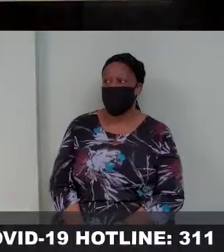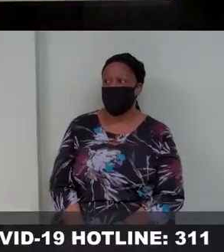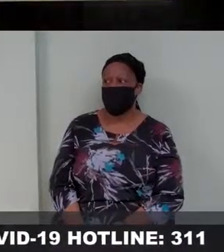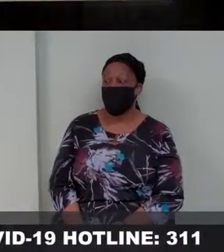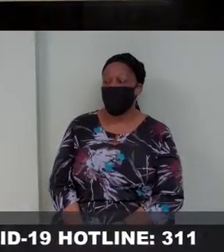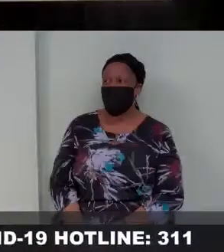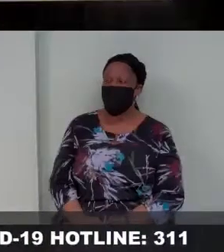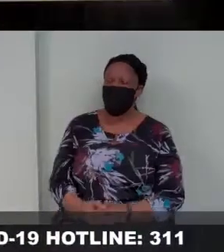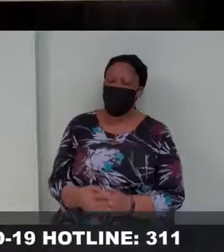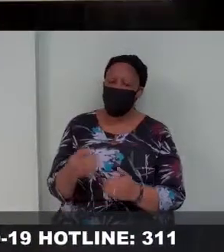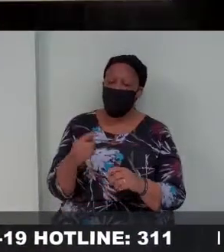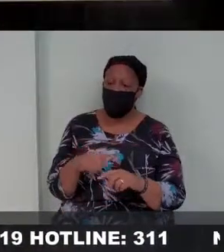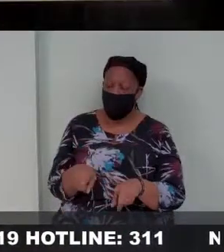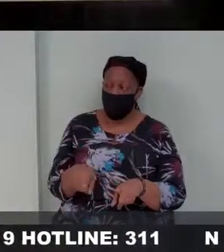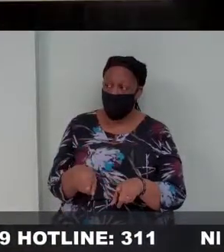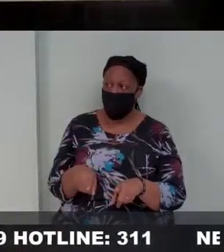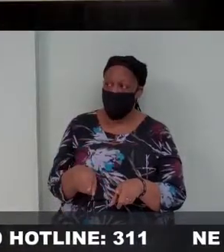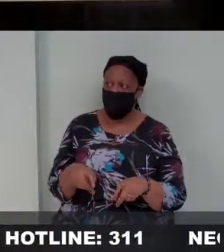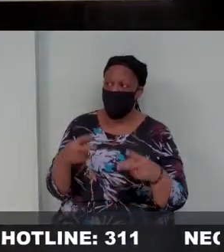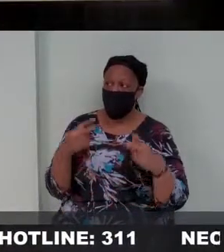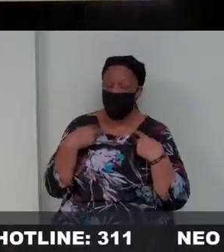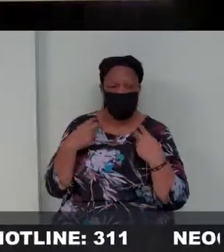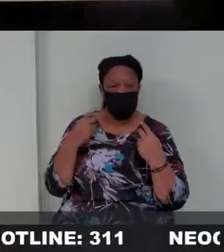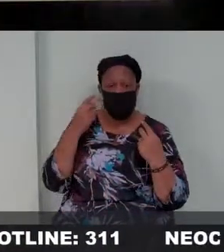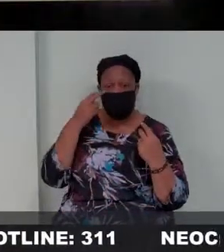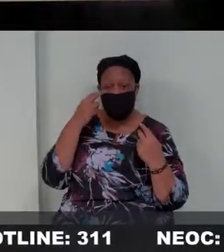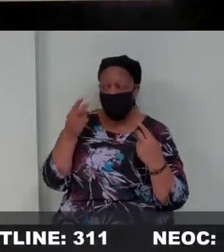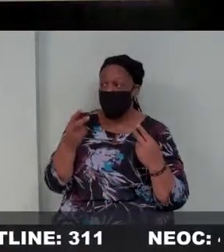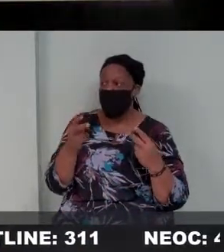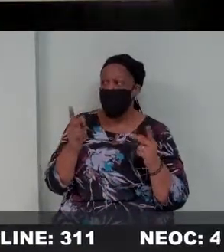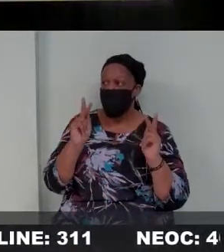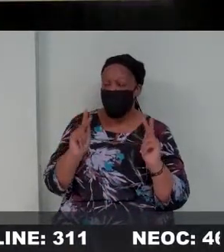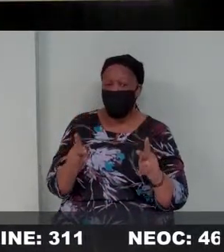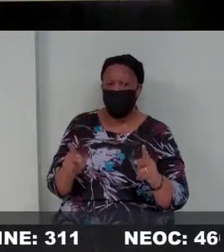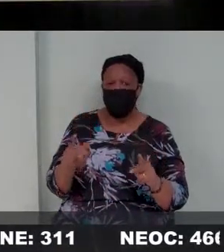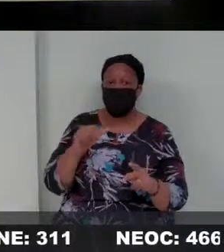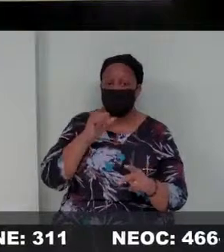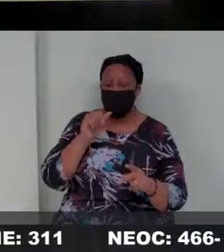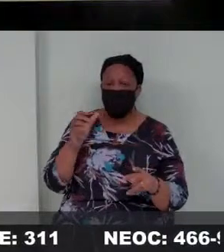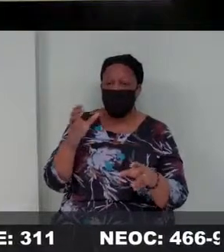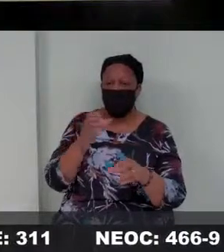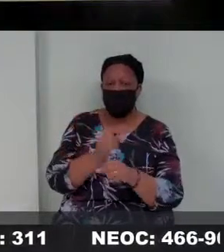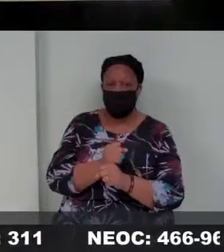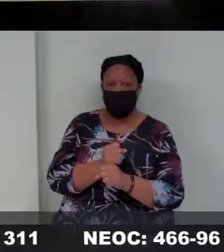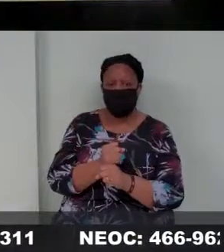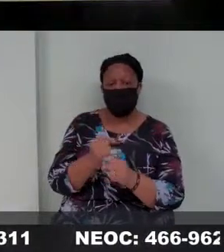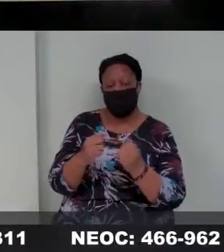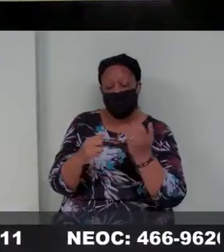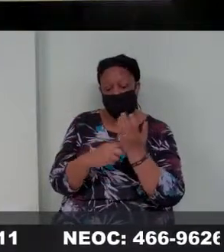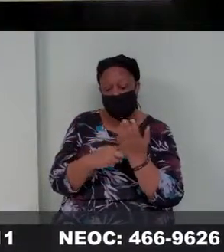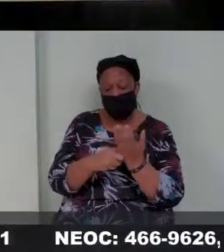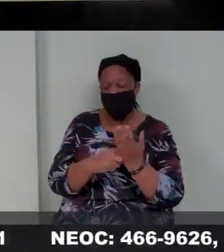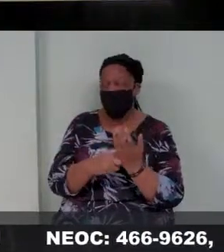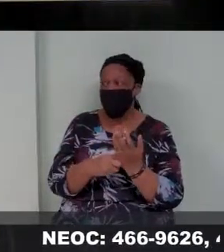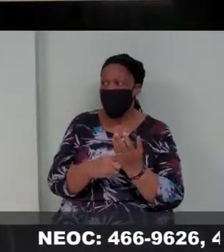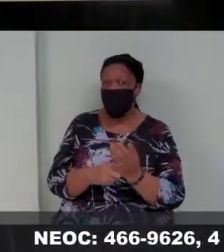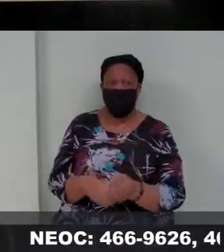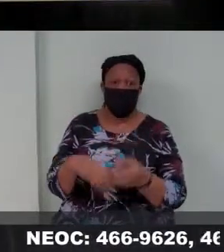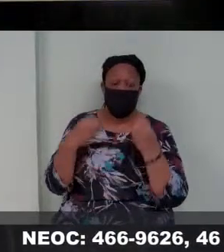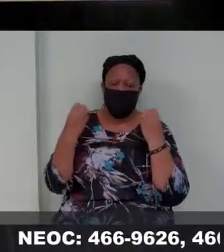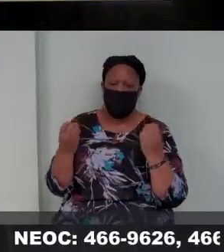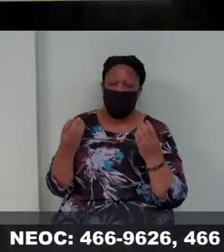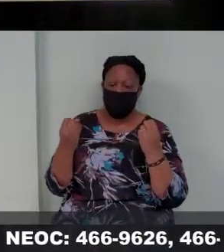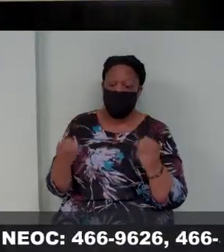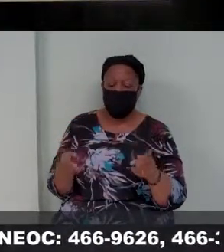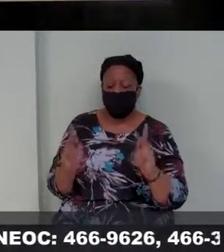However, we have not seen persons being ticketed as there are a number of persons still walking